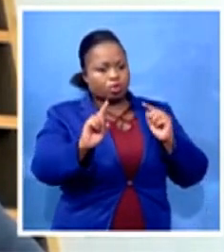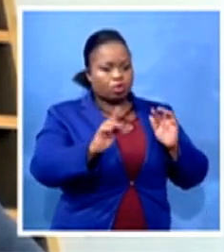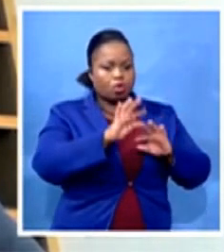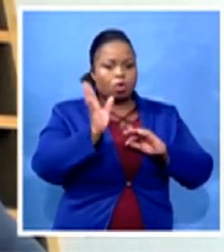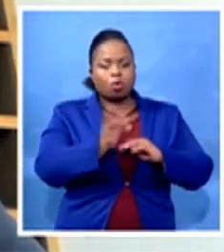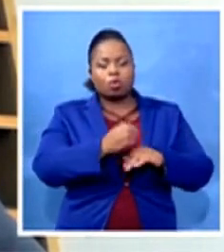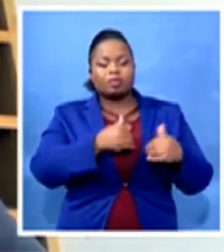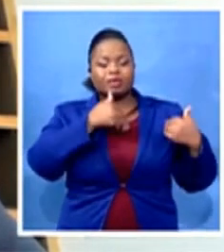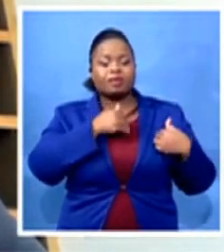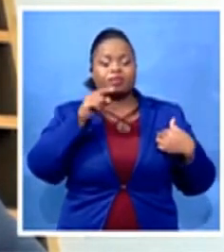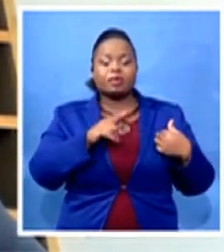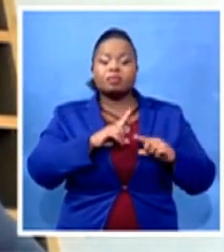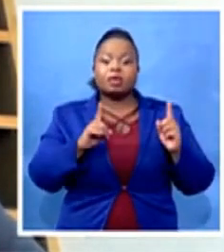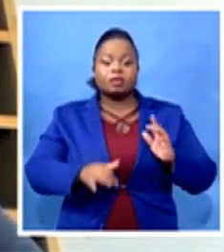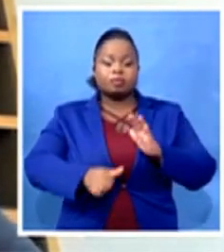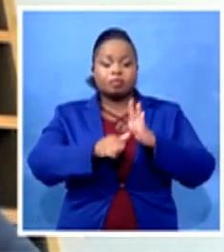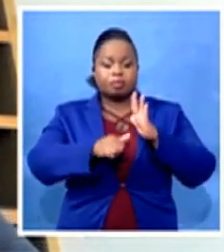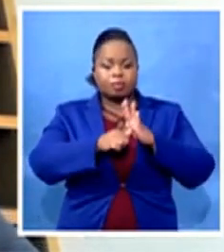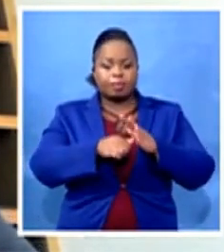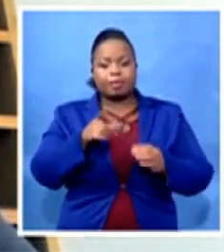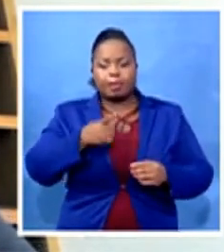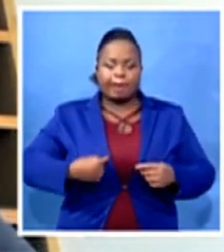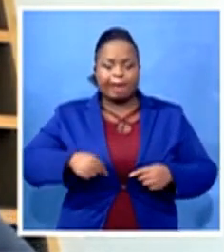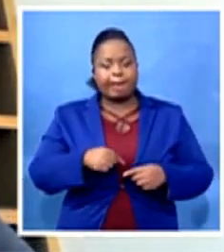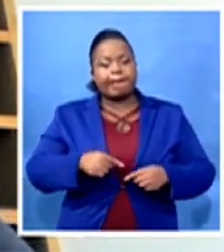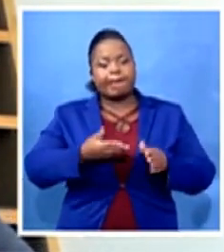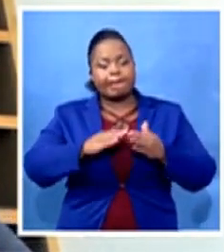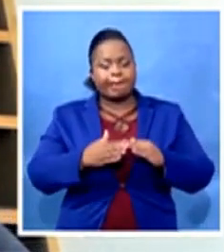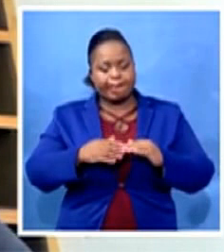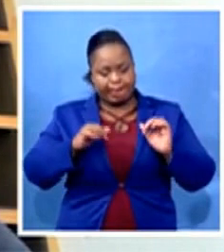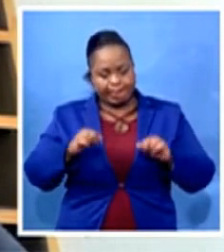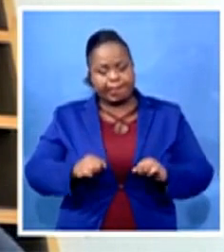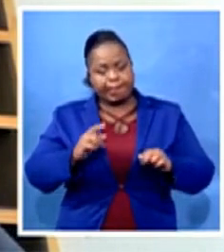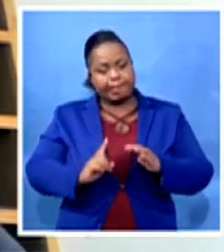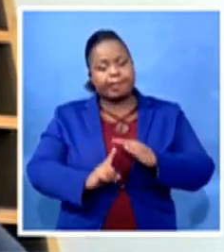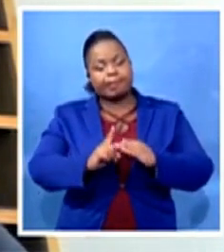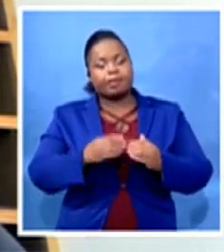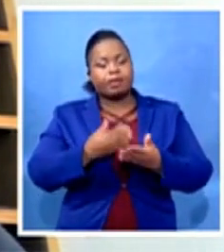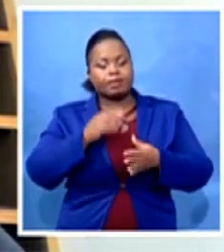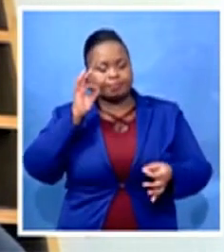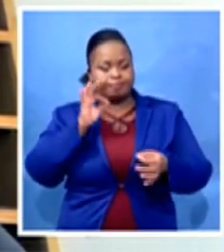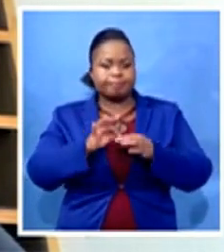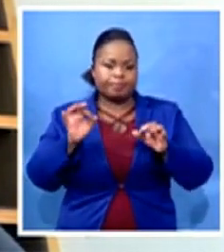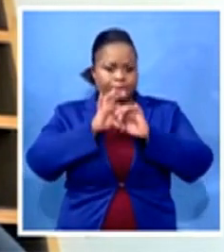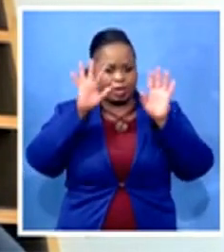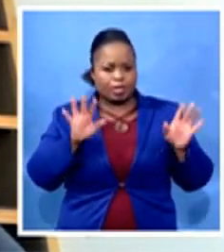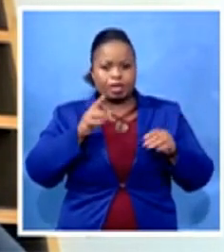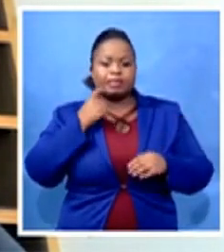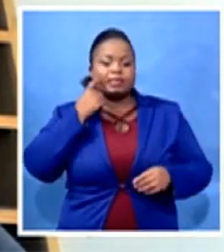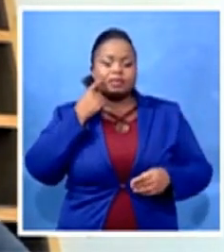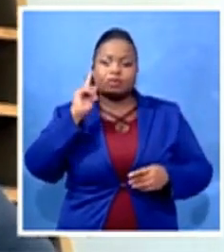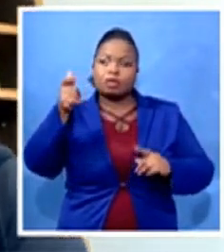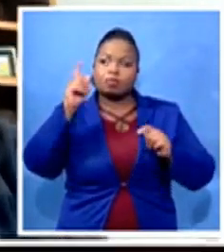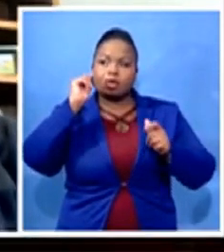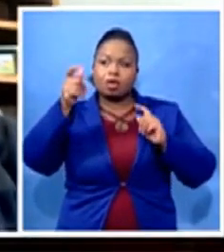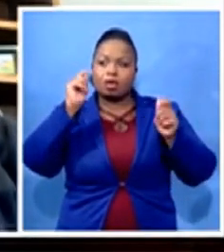residents allow us access so that we can give accurate bills so that they can pay on time. Your response